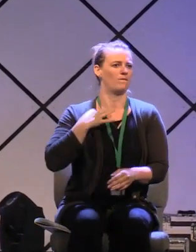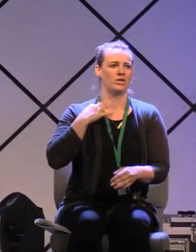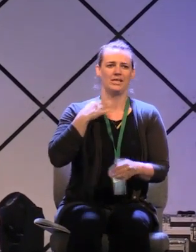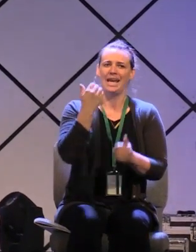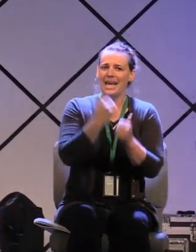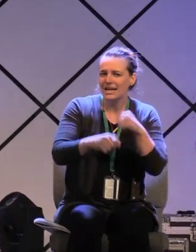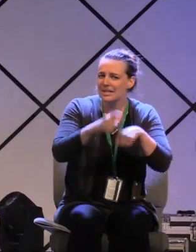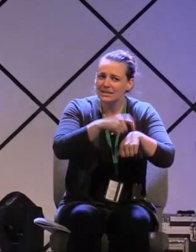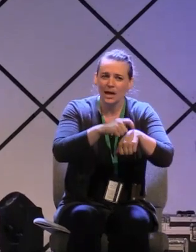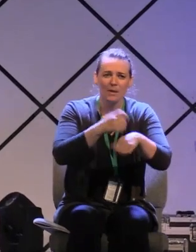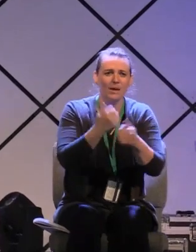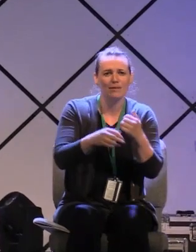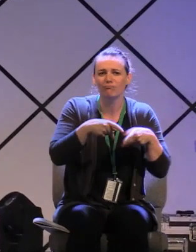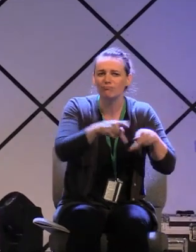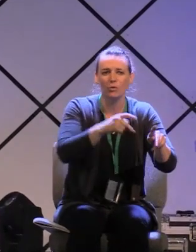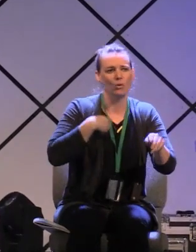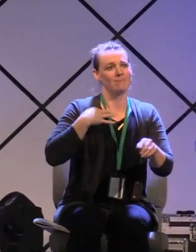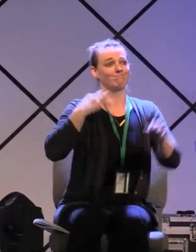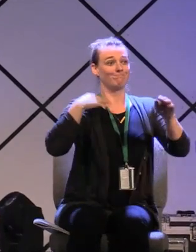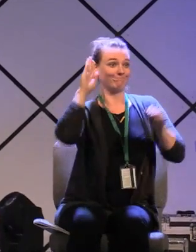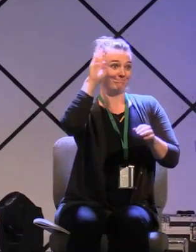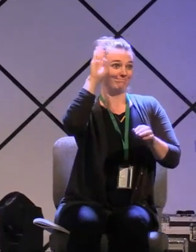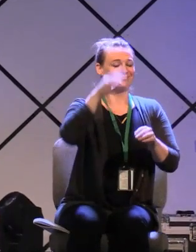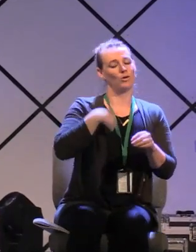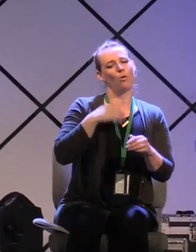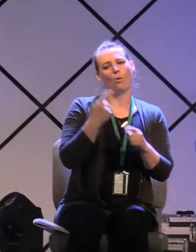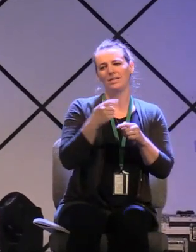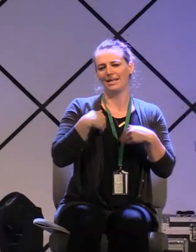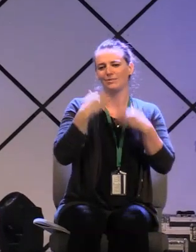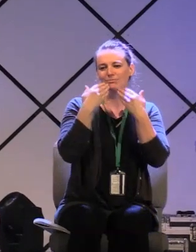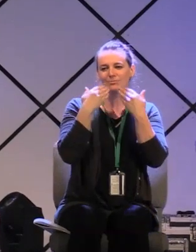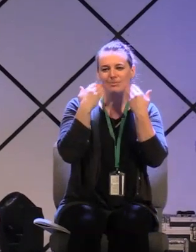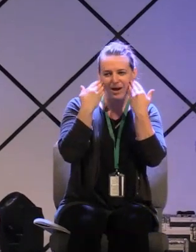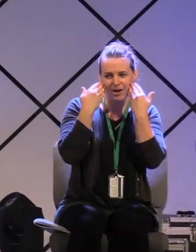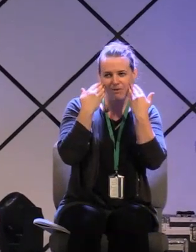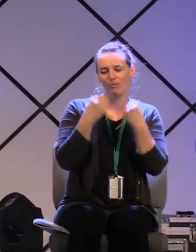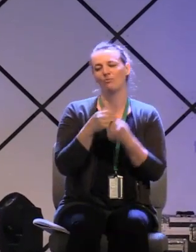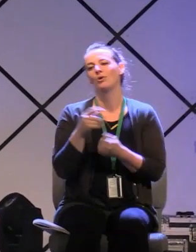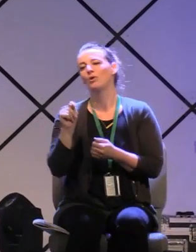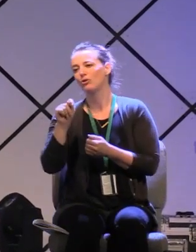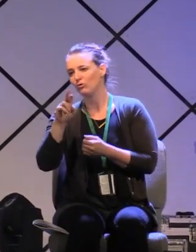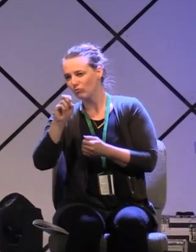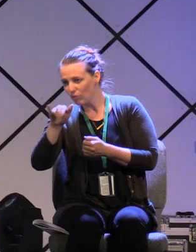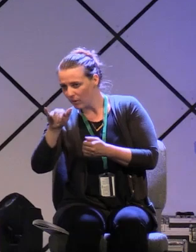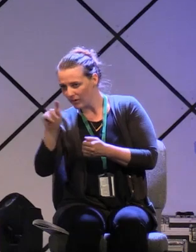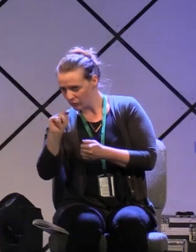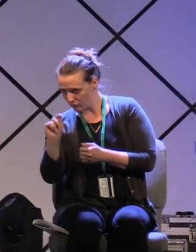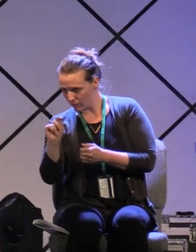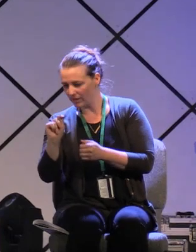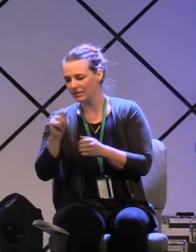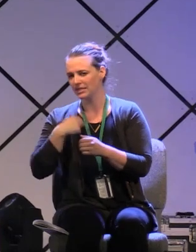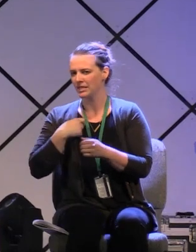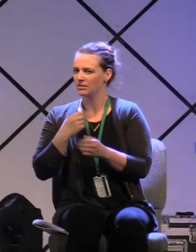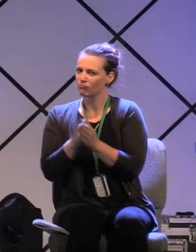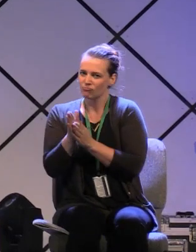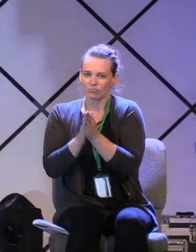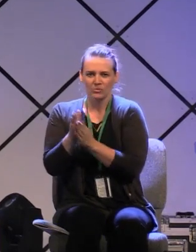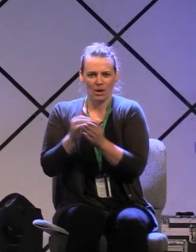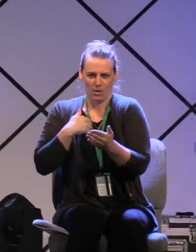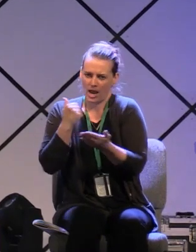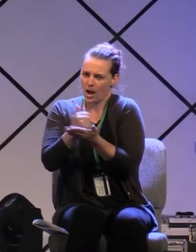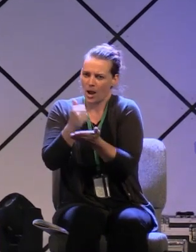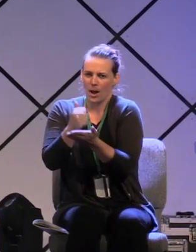comes her way, and she always has a smile on her face. Troy is equally as eager to help out and is known for his